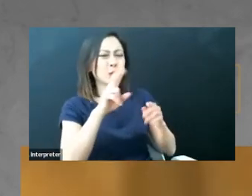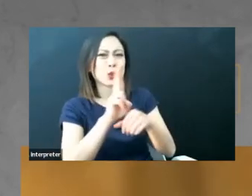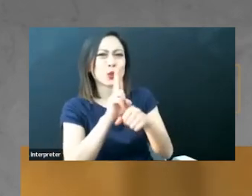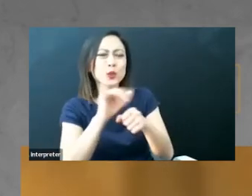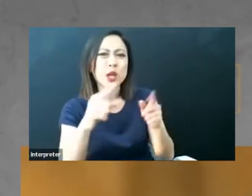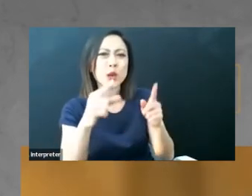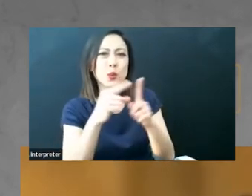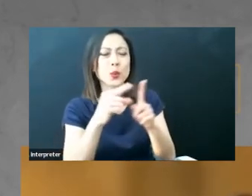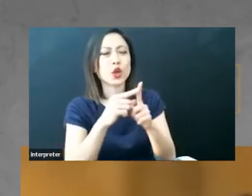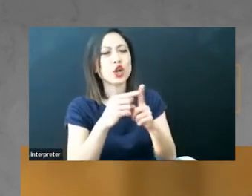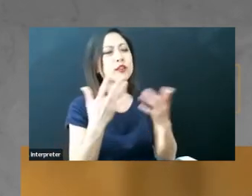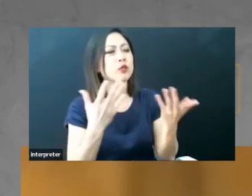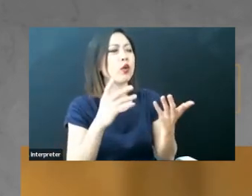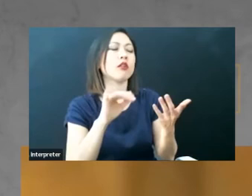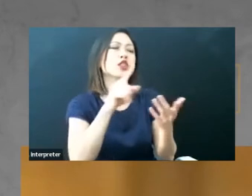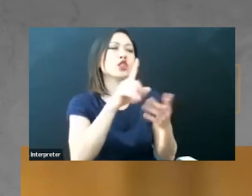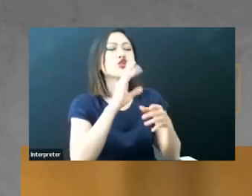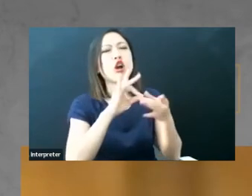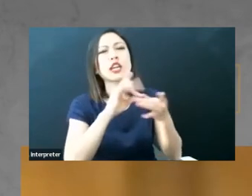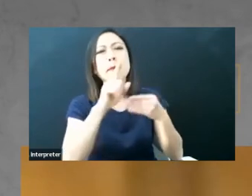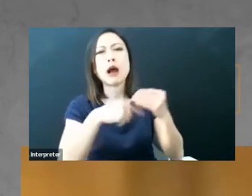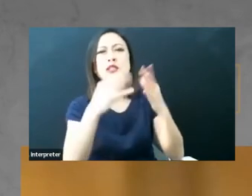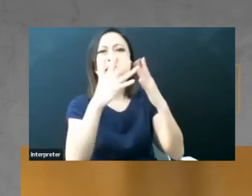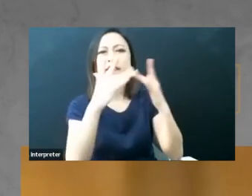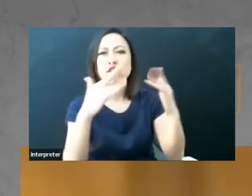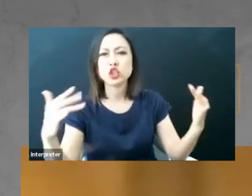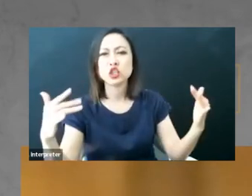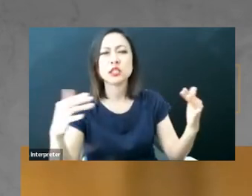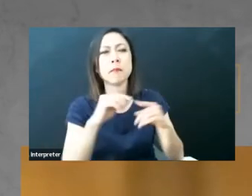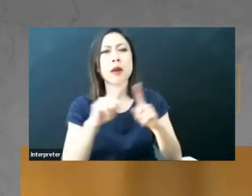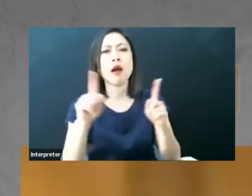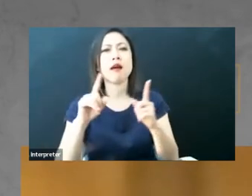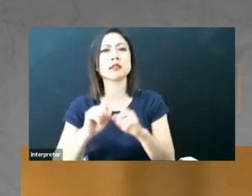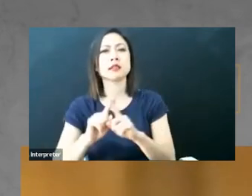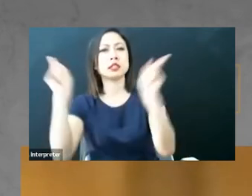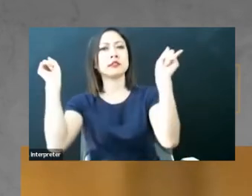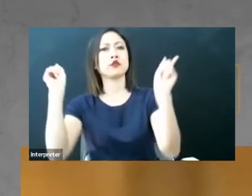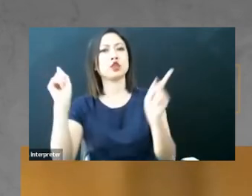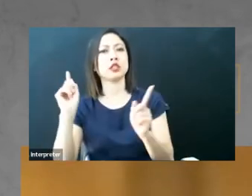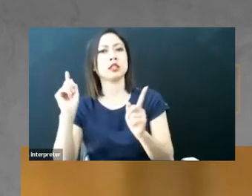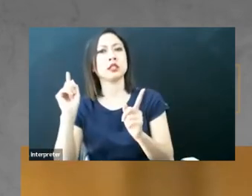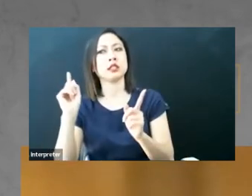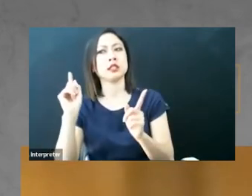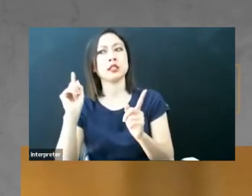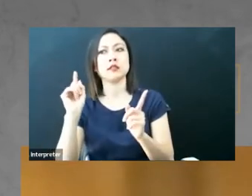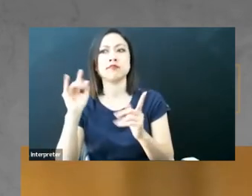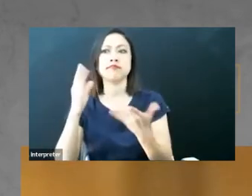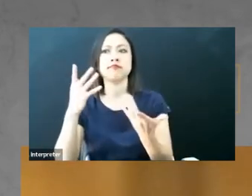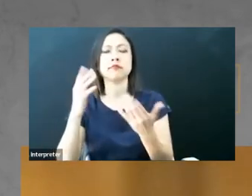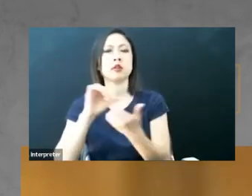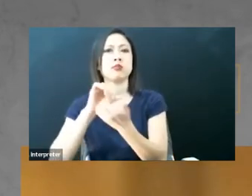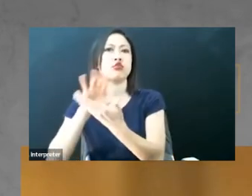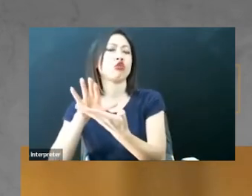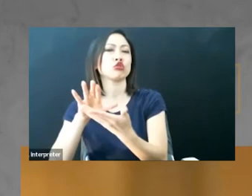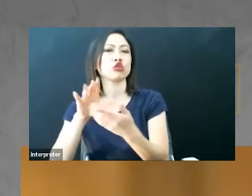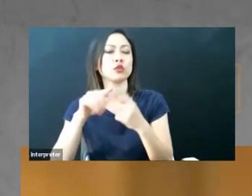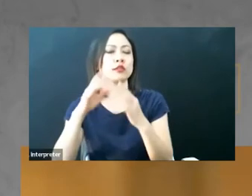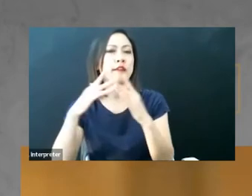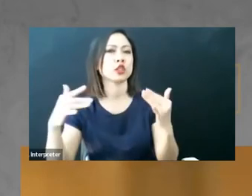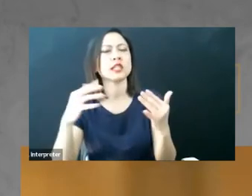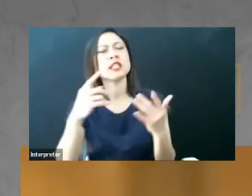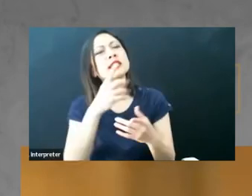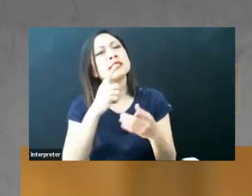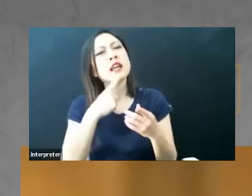of experience. Tell us about women and technology, your experience. So I think that at the